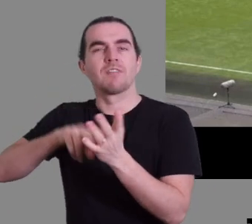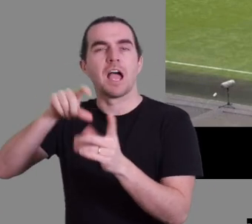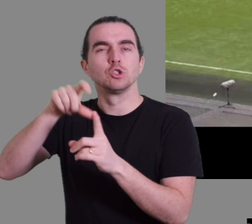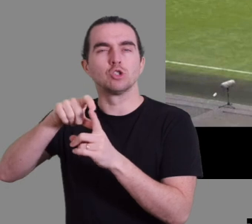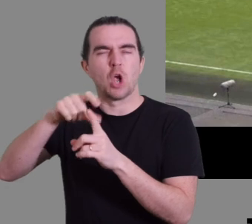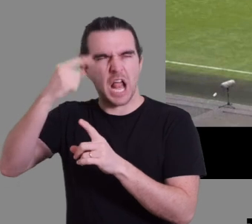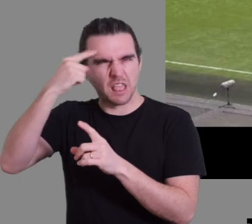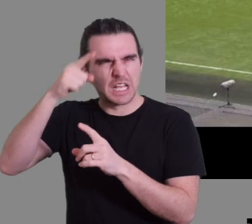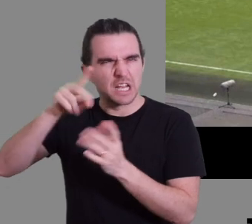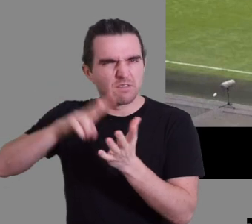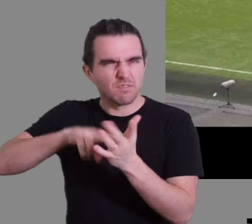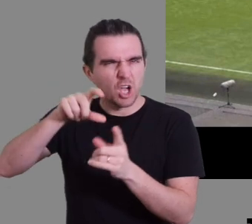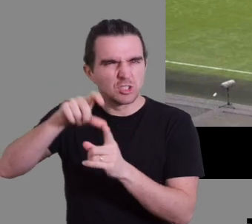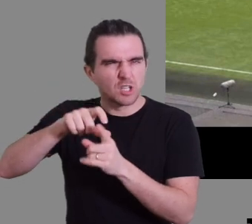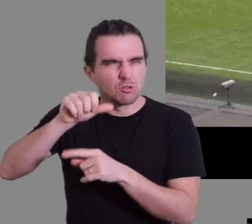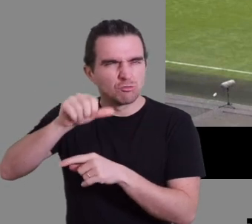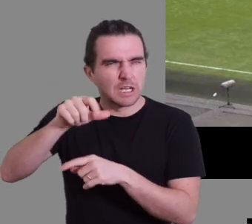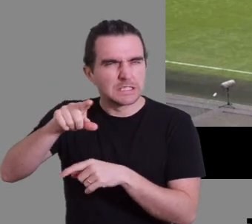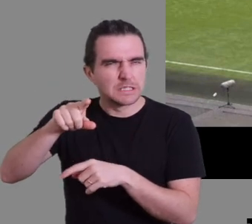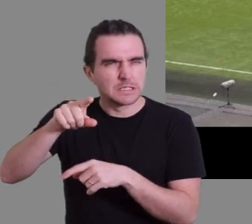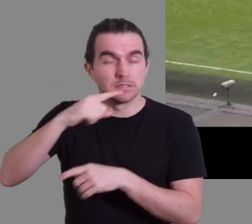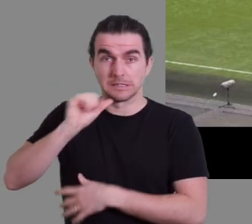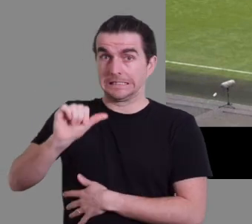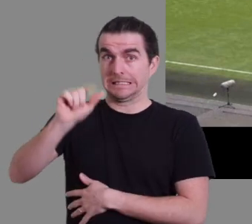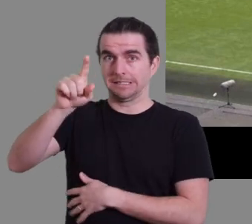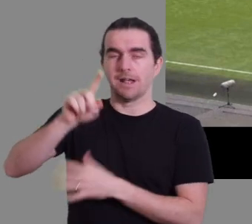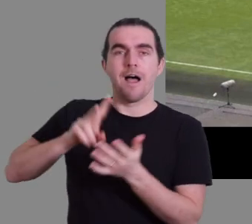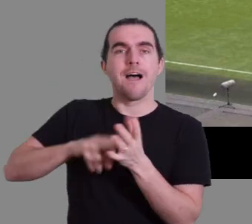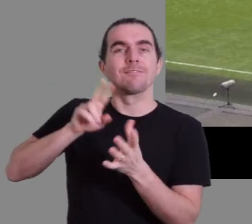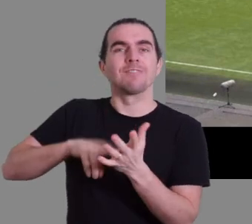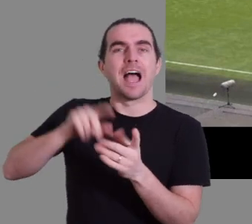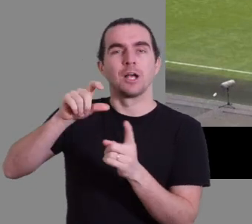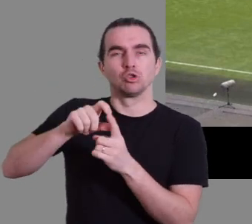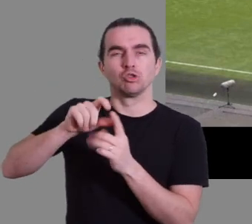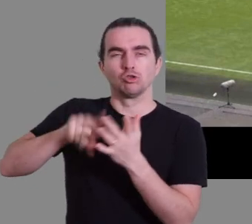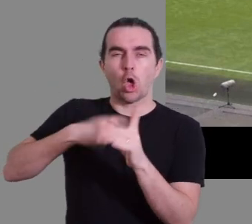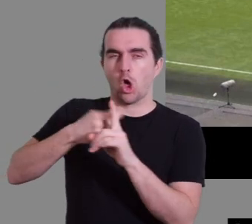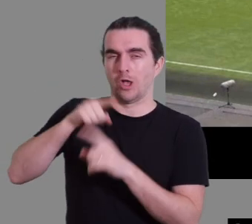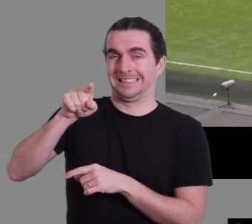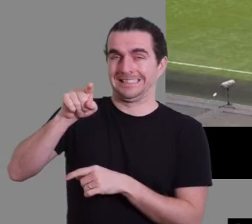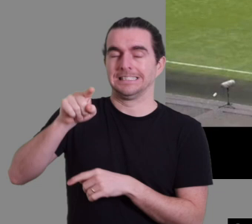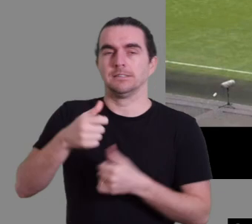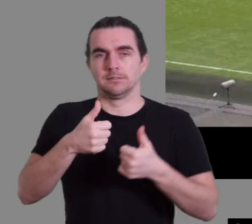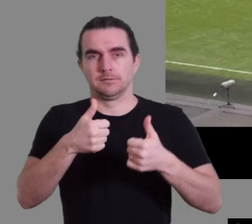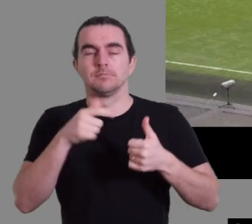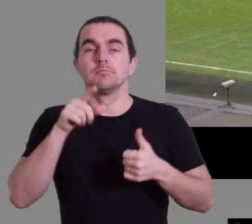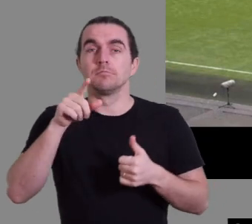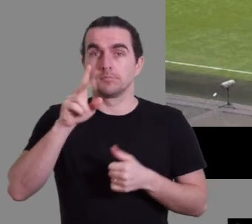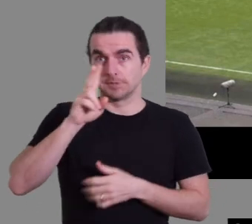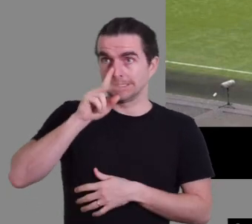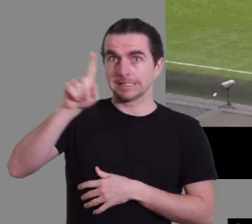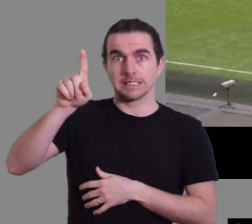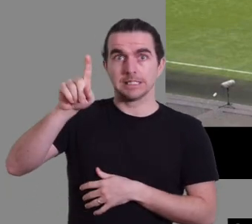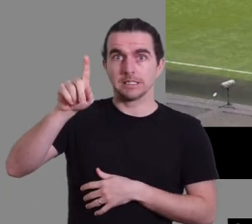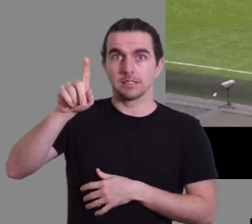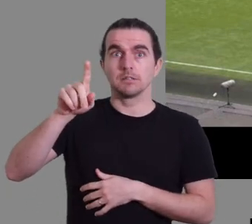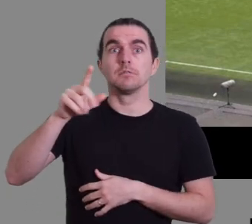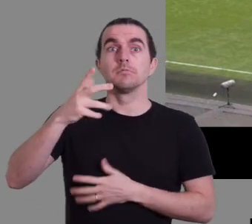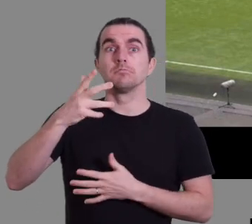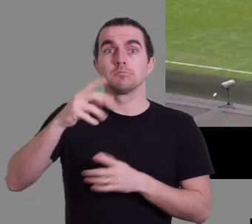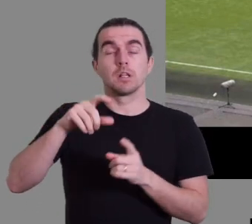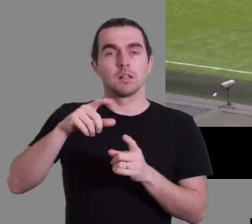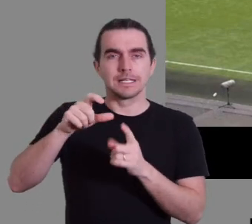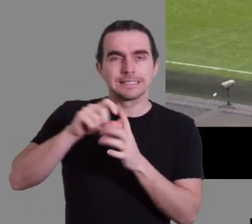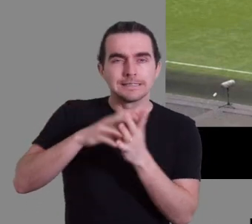against Van Dijk, I think, is it? Yeah, Van Dijk, and that's the picture you were talking about now, and is